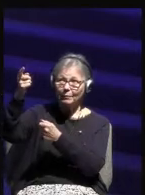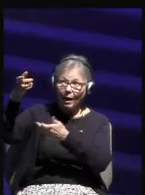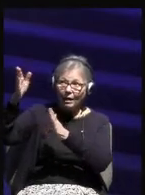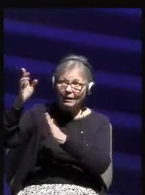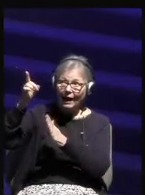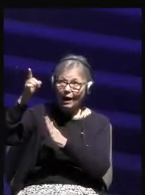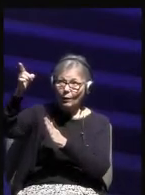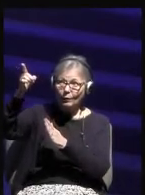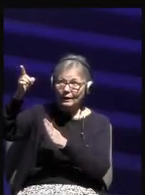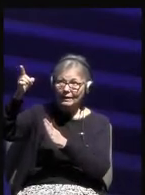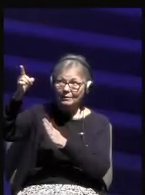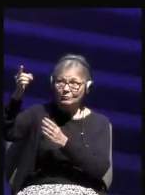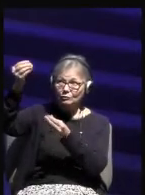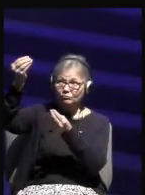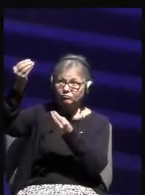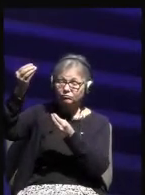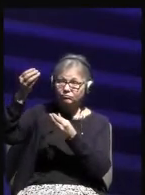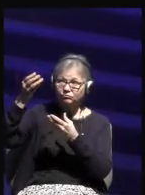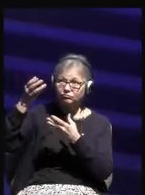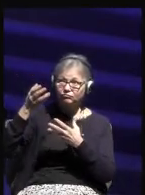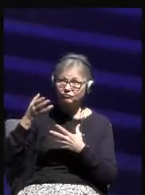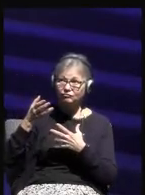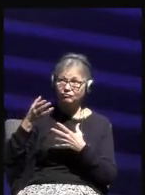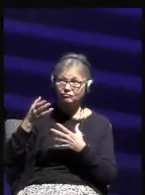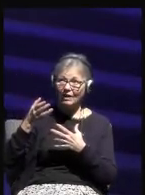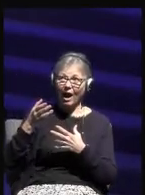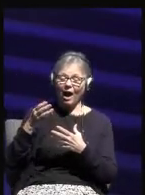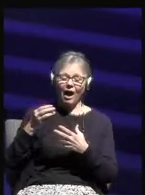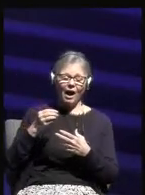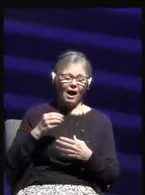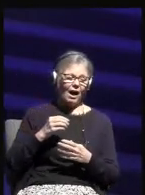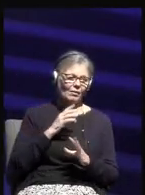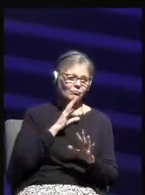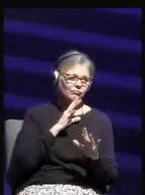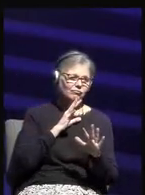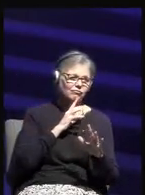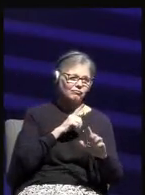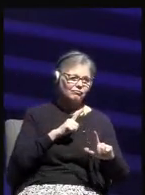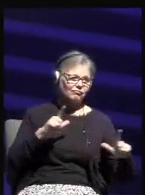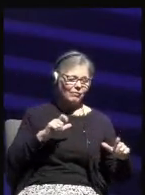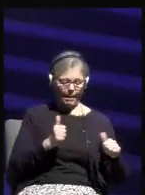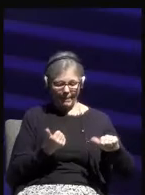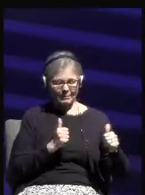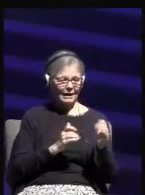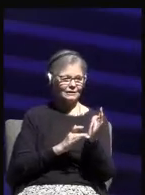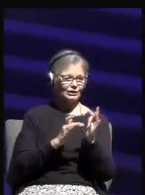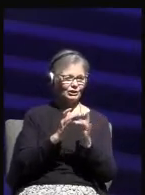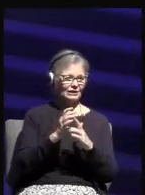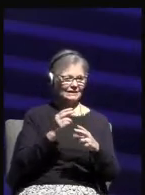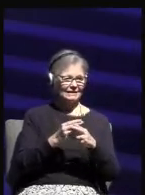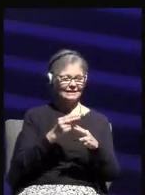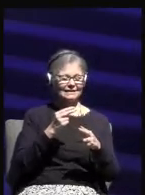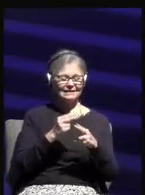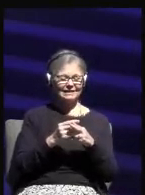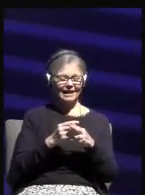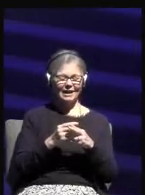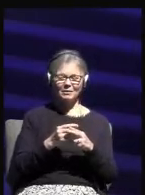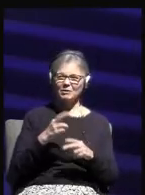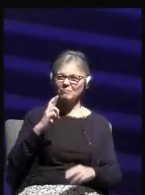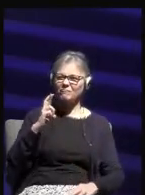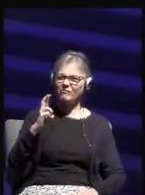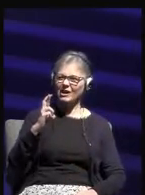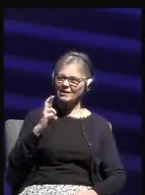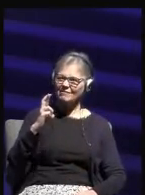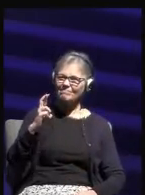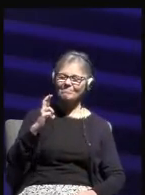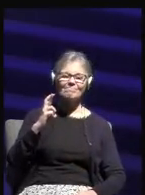allow Him to enter in through the infilling of the Holy Ghost and you're baptized in Jesus' name, you got a friendship